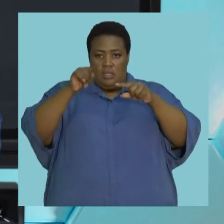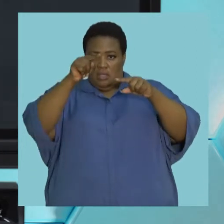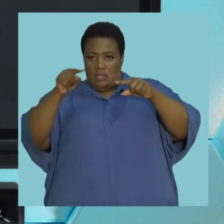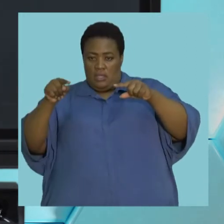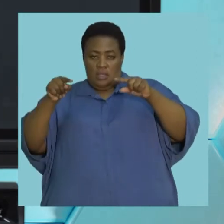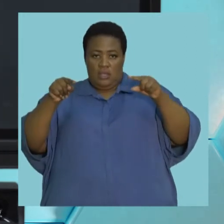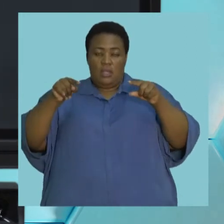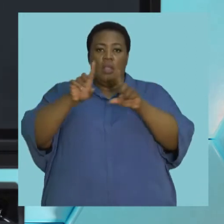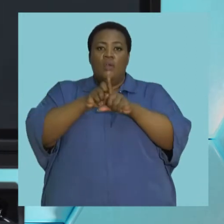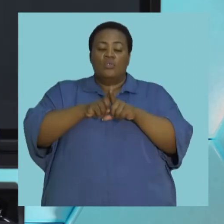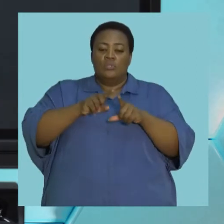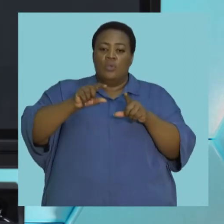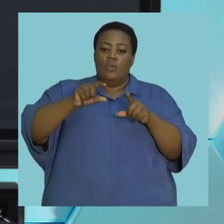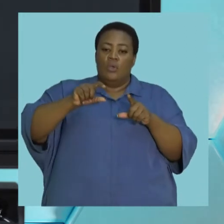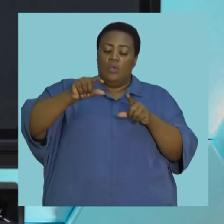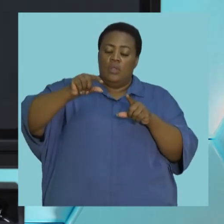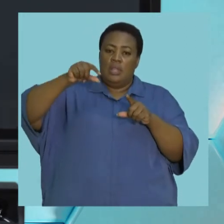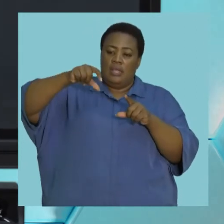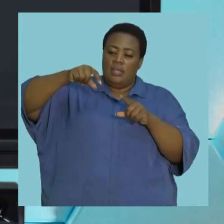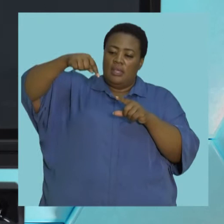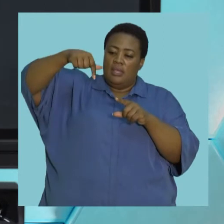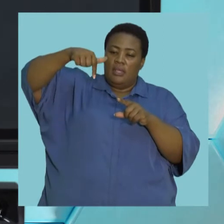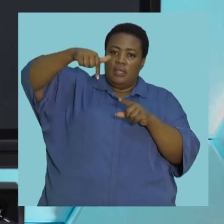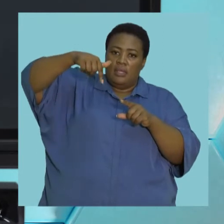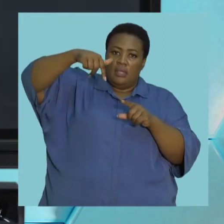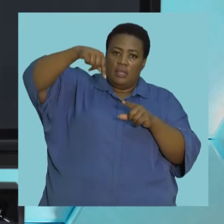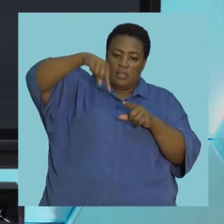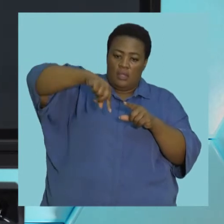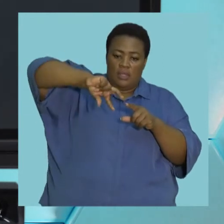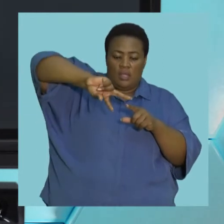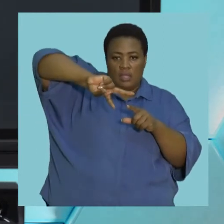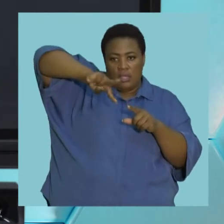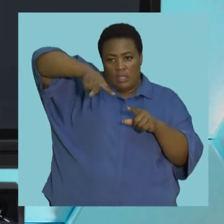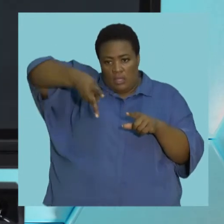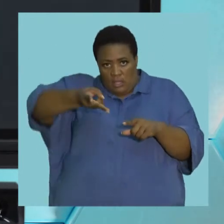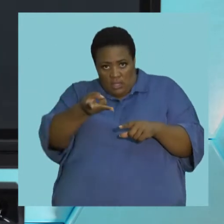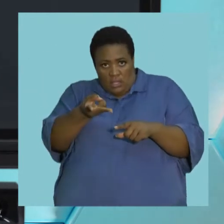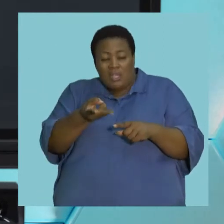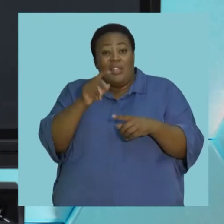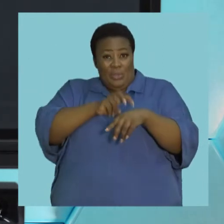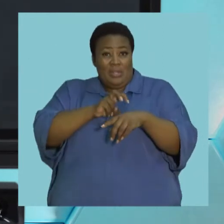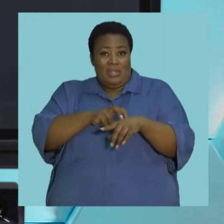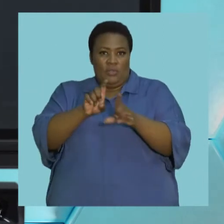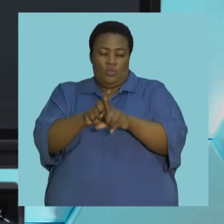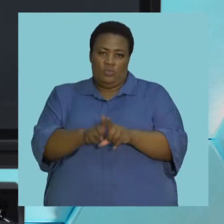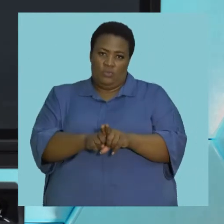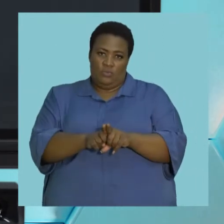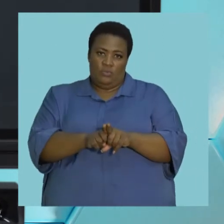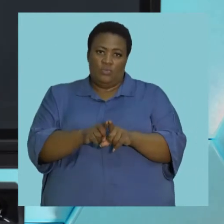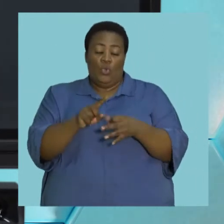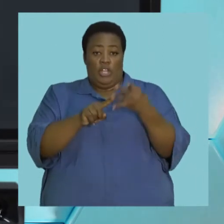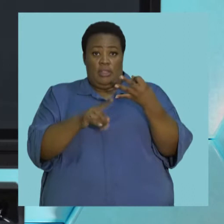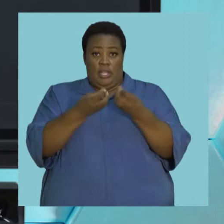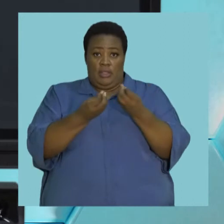a compass to be able to draw a circle. So the three things that you need is a protractor, a calculator,